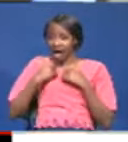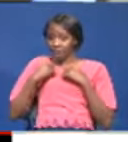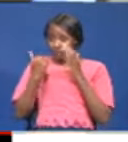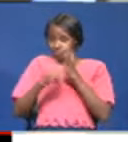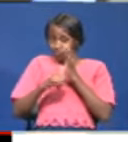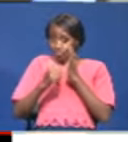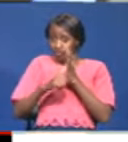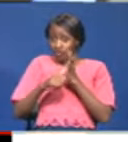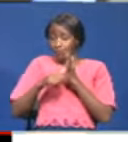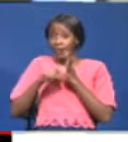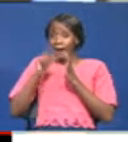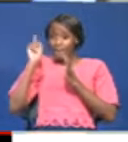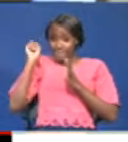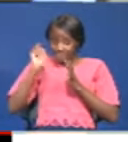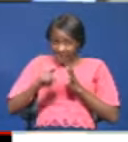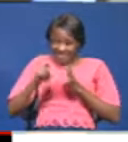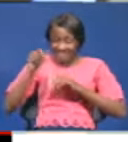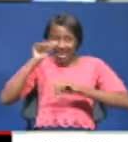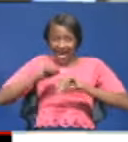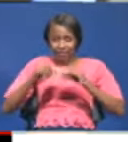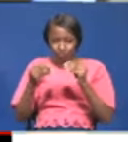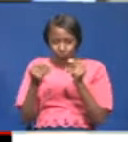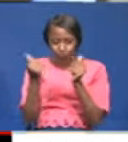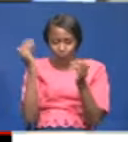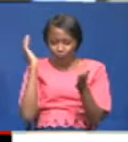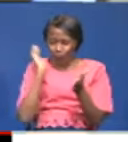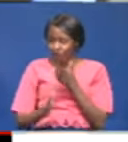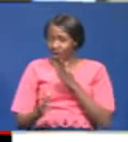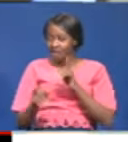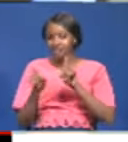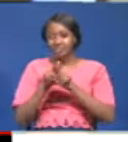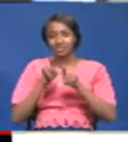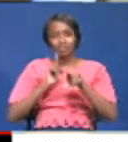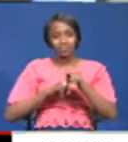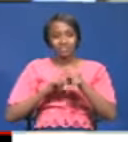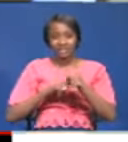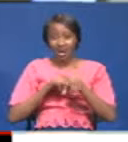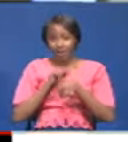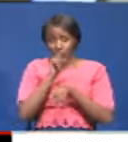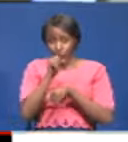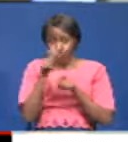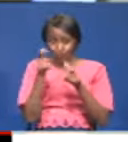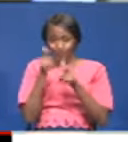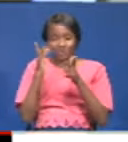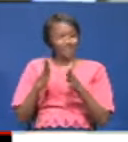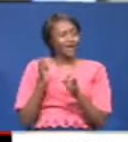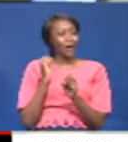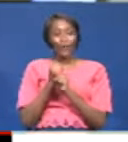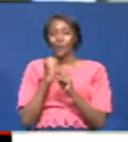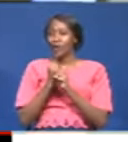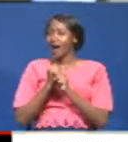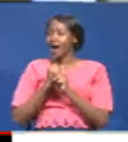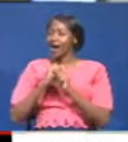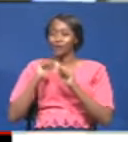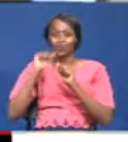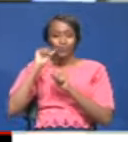quickly. Now, on the local media, as far as it's concerned, you guys have been outstanding. You're doing a fantastic job making sure there's peace